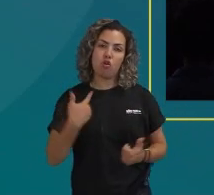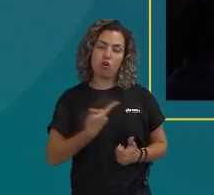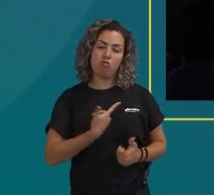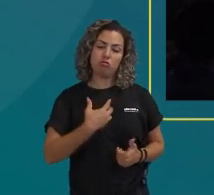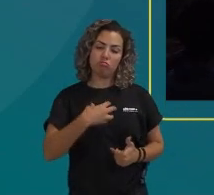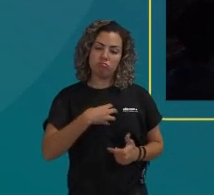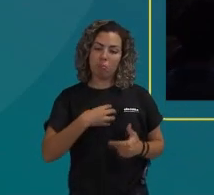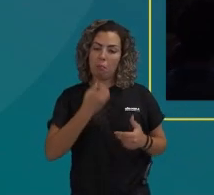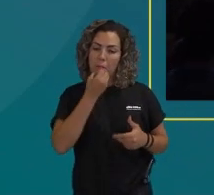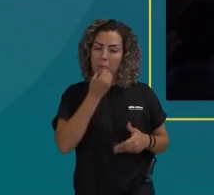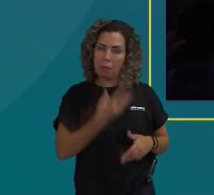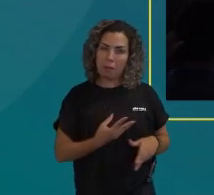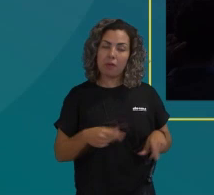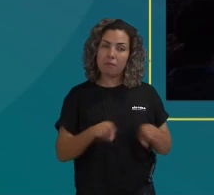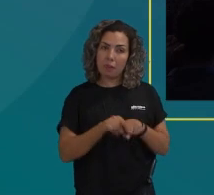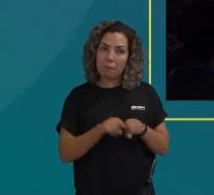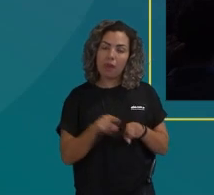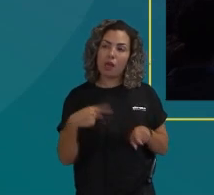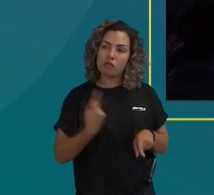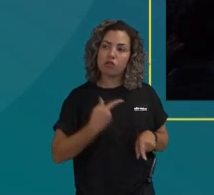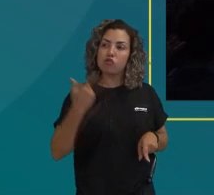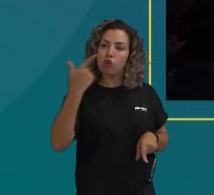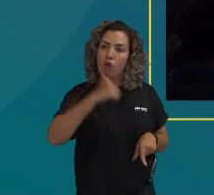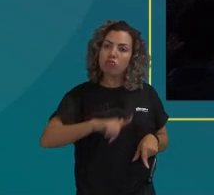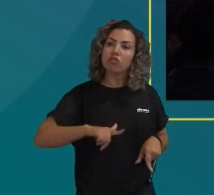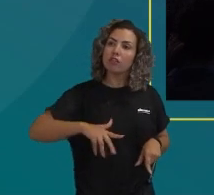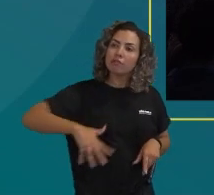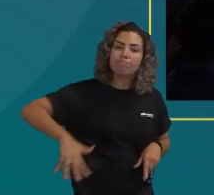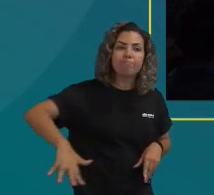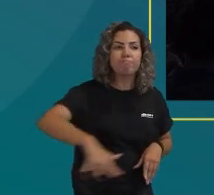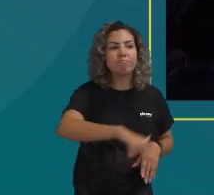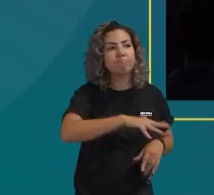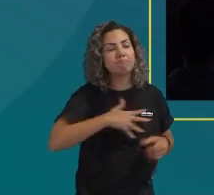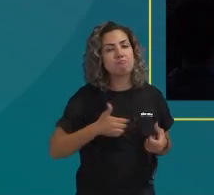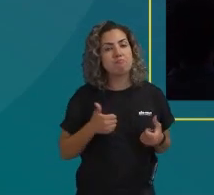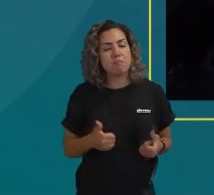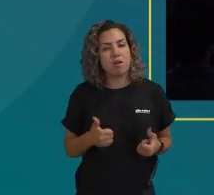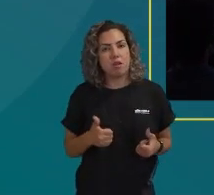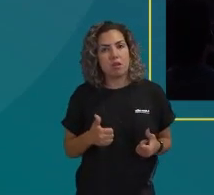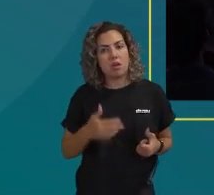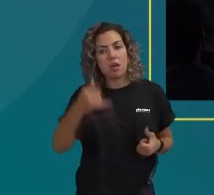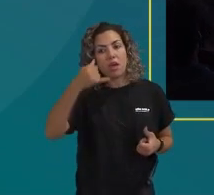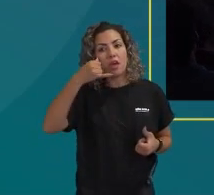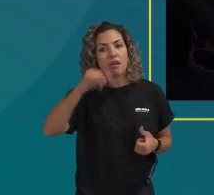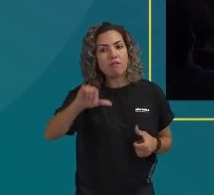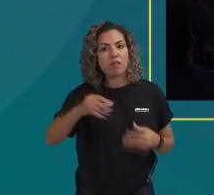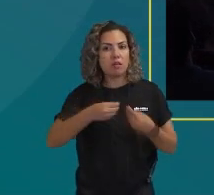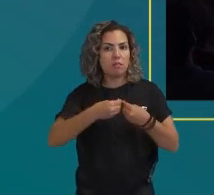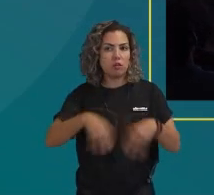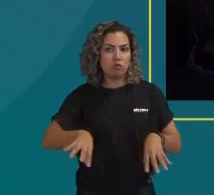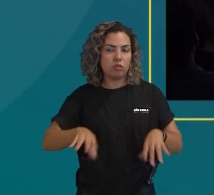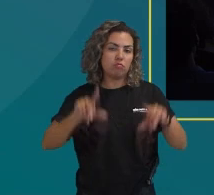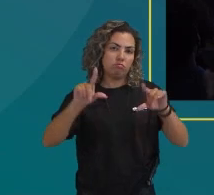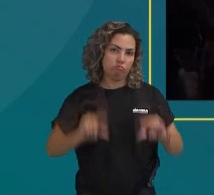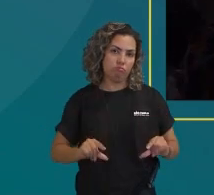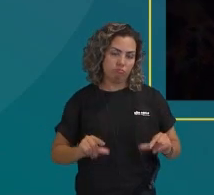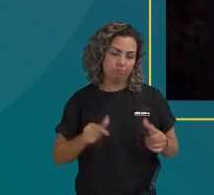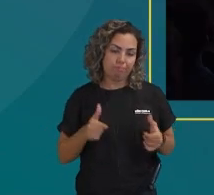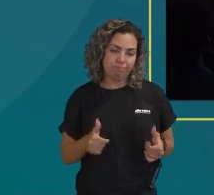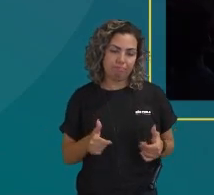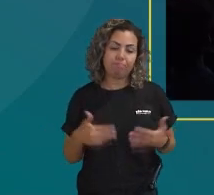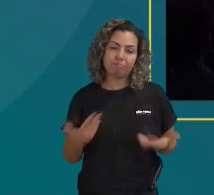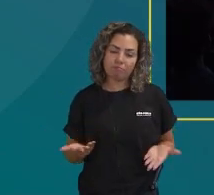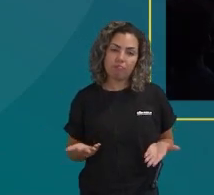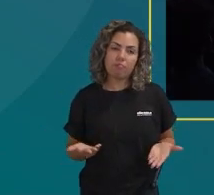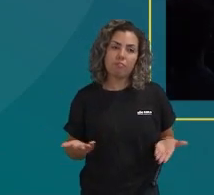that reduce biodiversity loss. Annelies de Bruin from the city of Cape Town, South Africa, will present first and